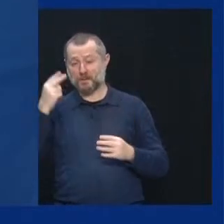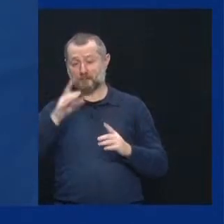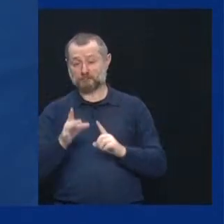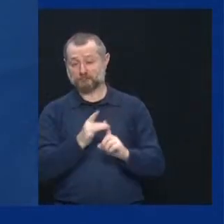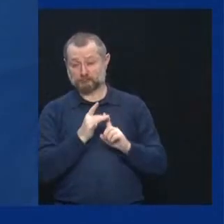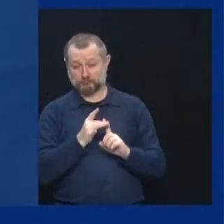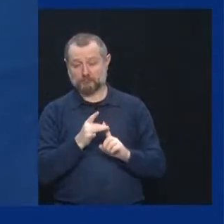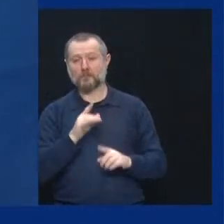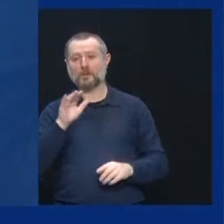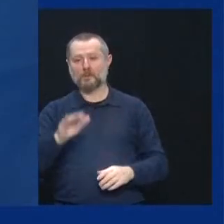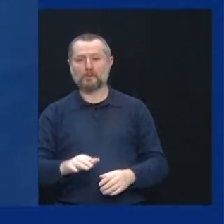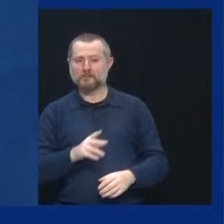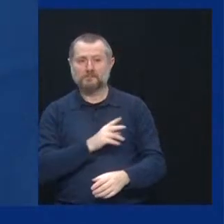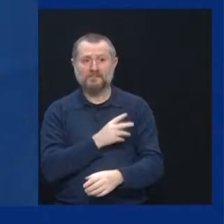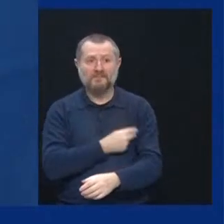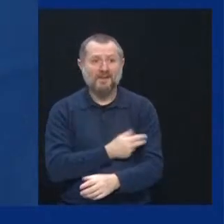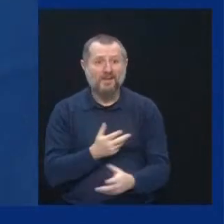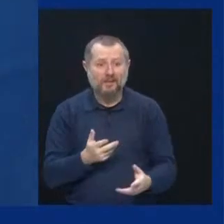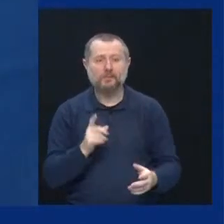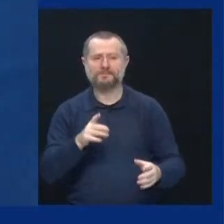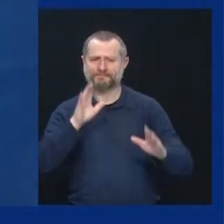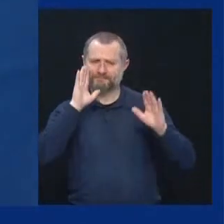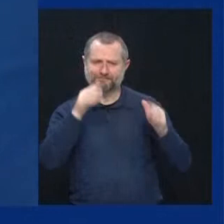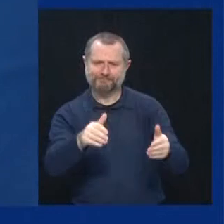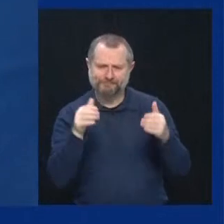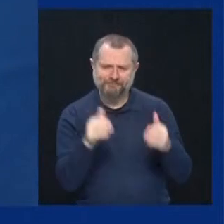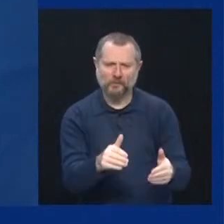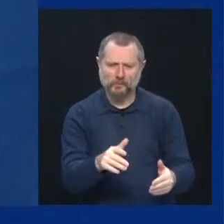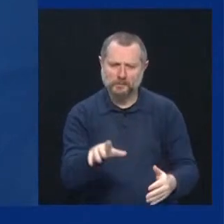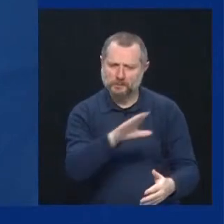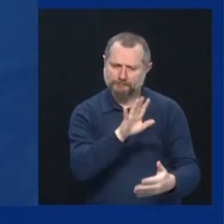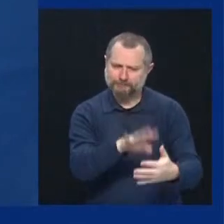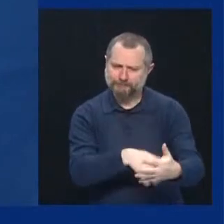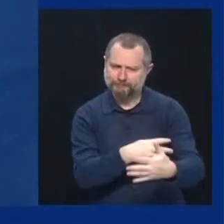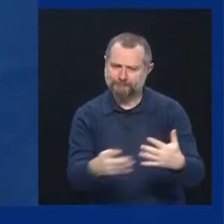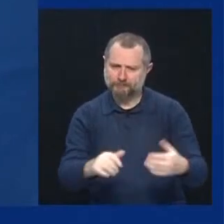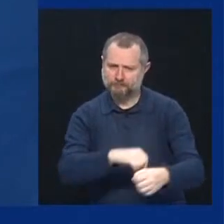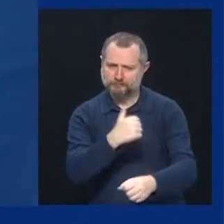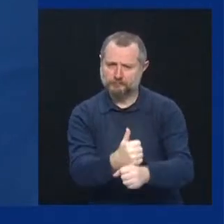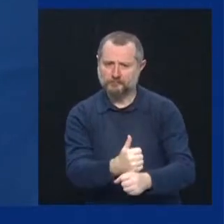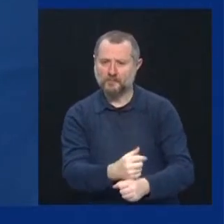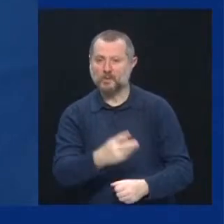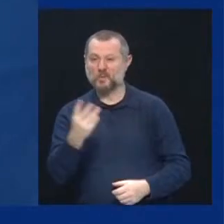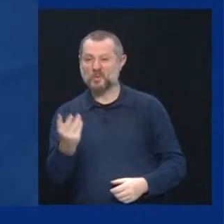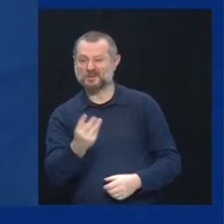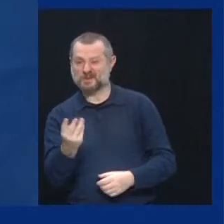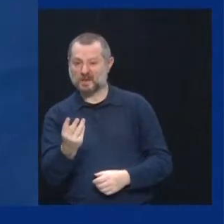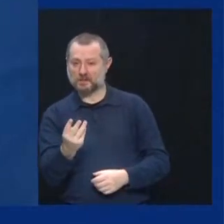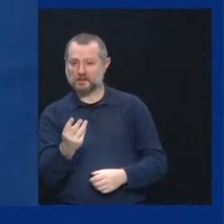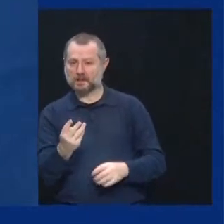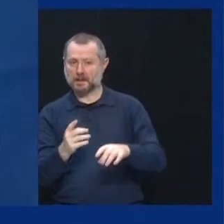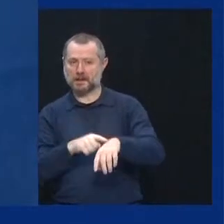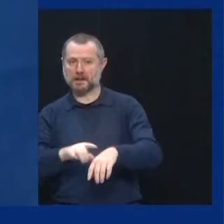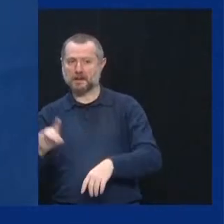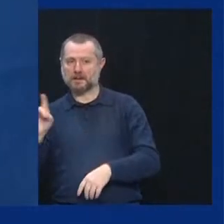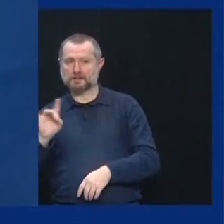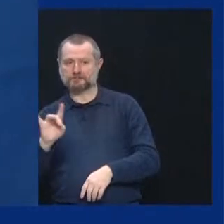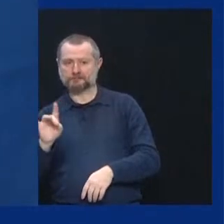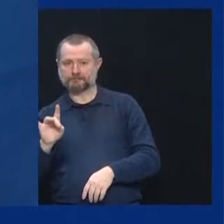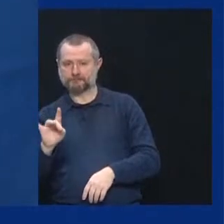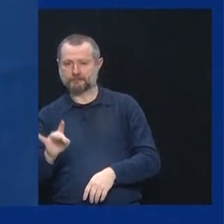will open, scheduling will open on Wednesday at 8 a.m. Again, there's 1